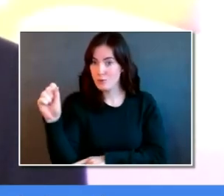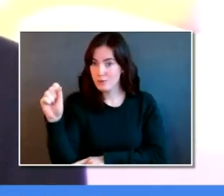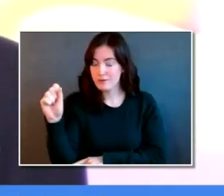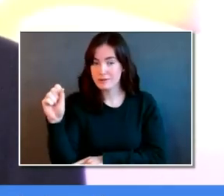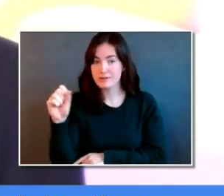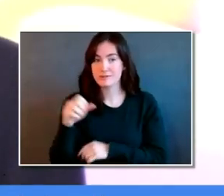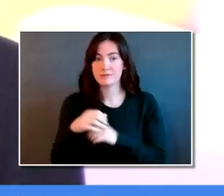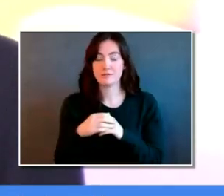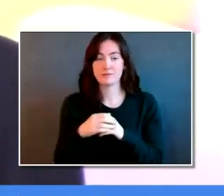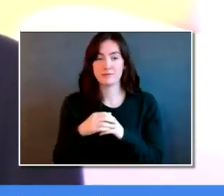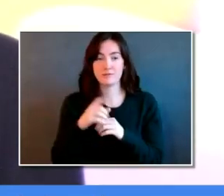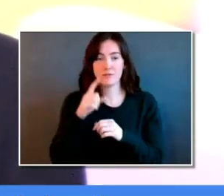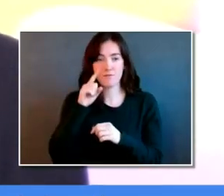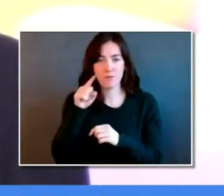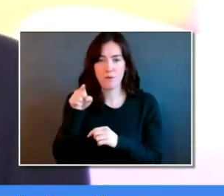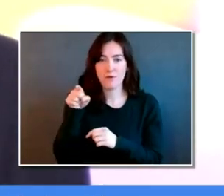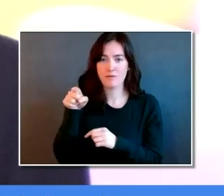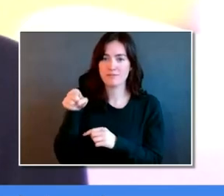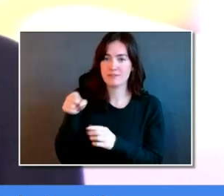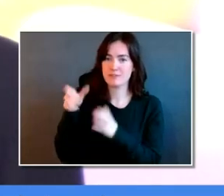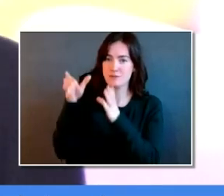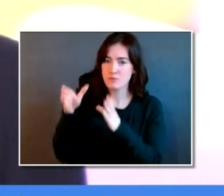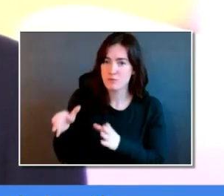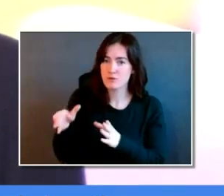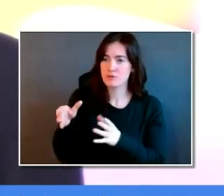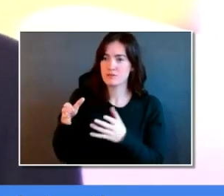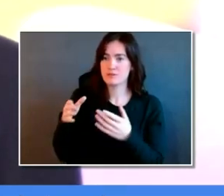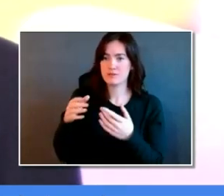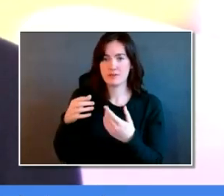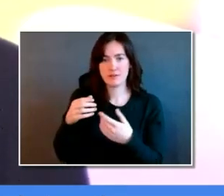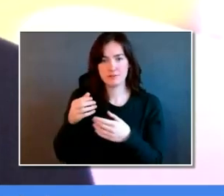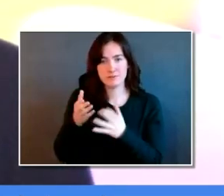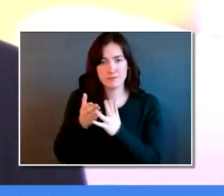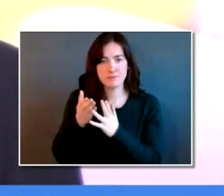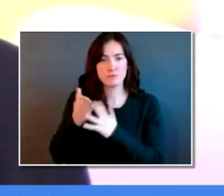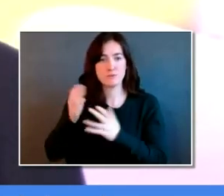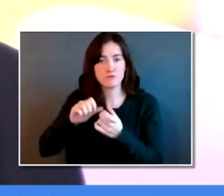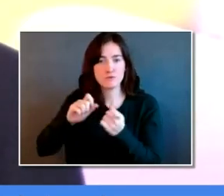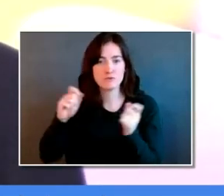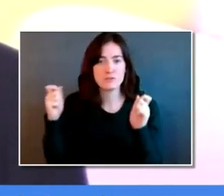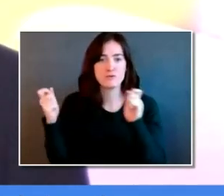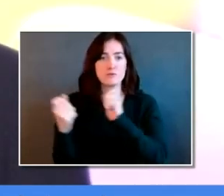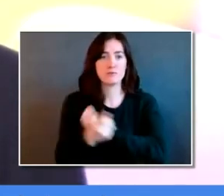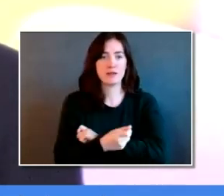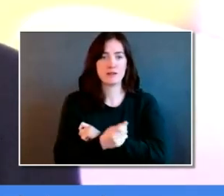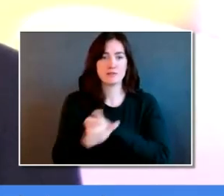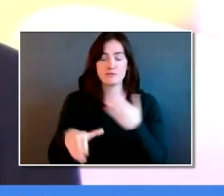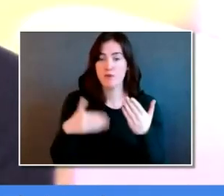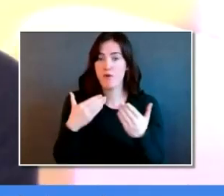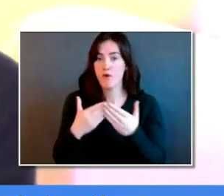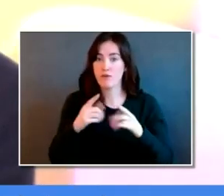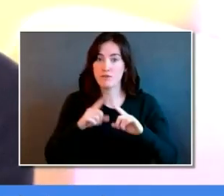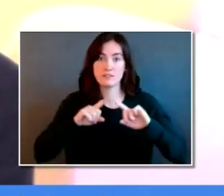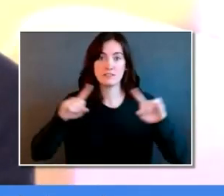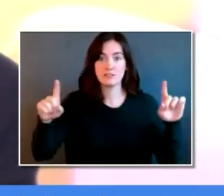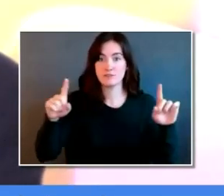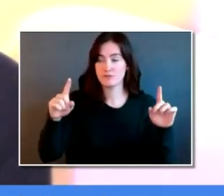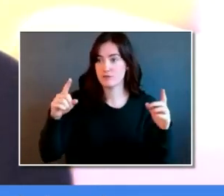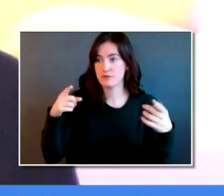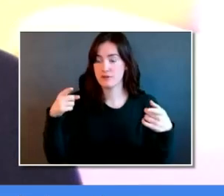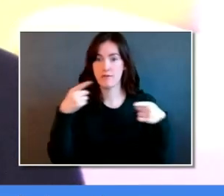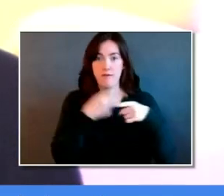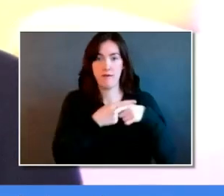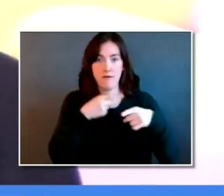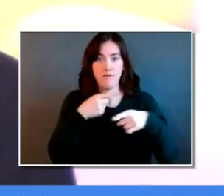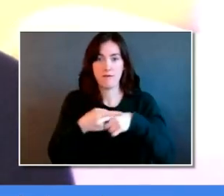of transformation amidst all kinds of ideological conflict, he was